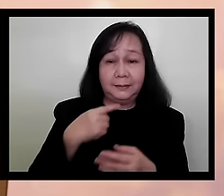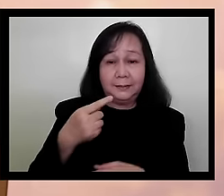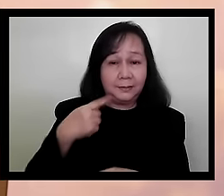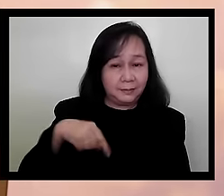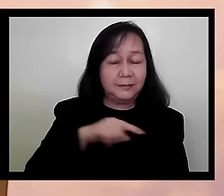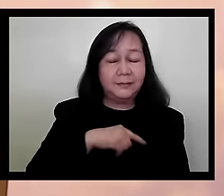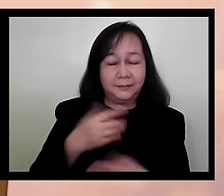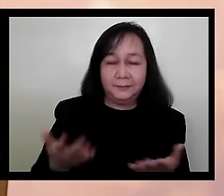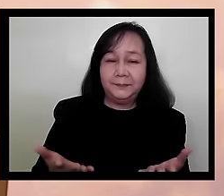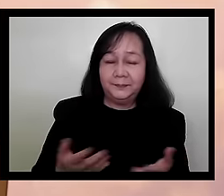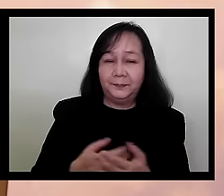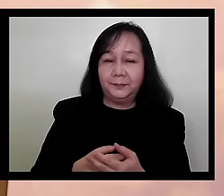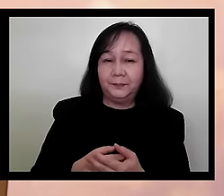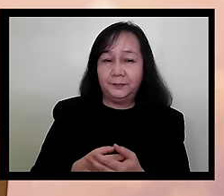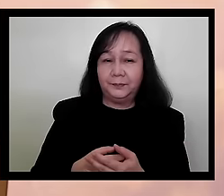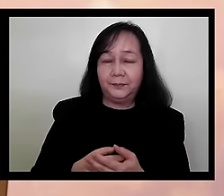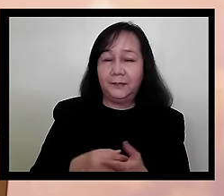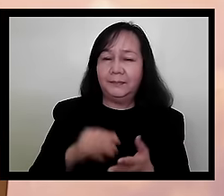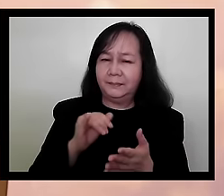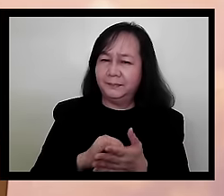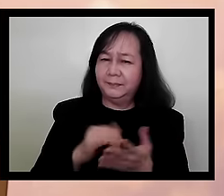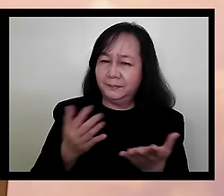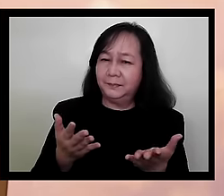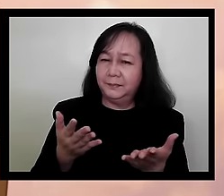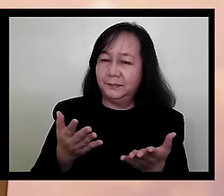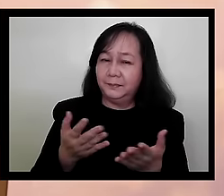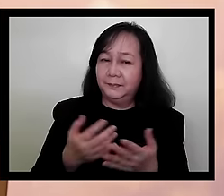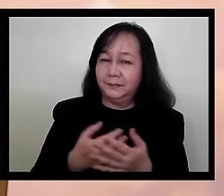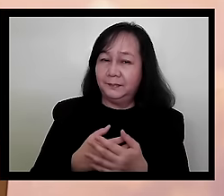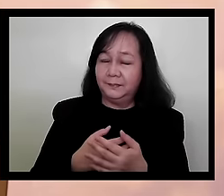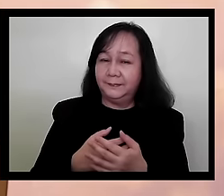us you know that uh